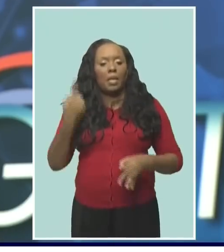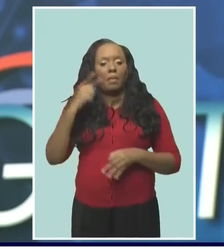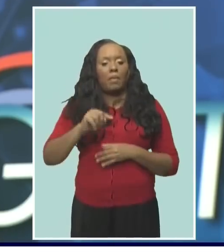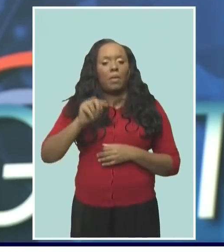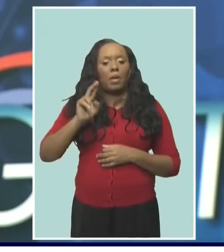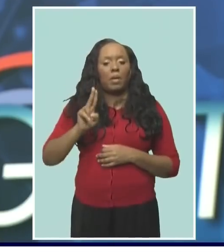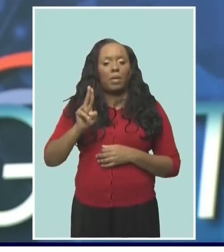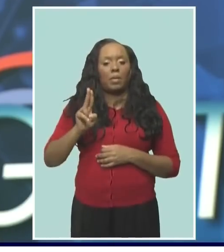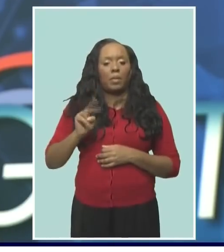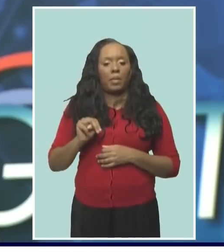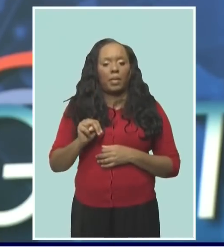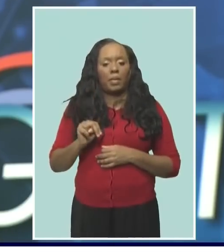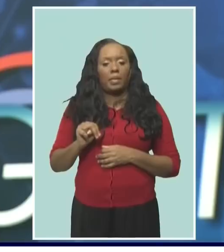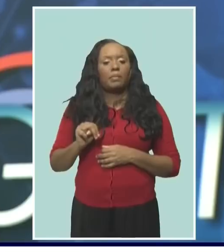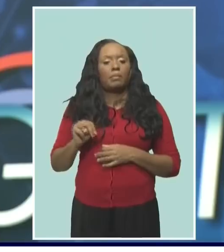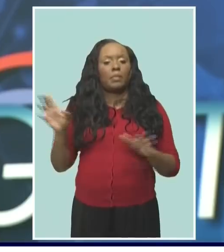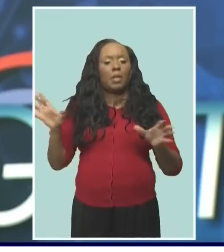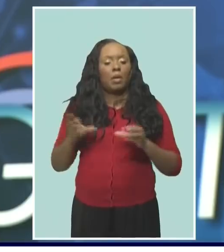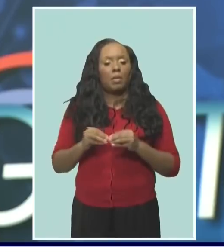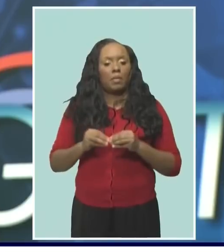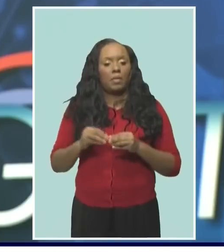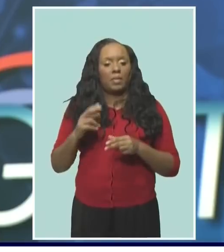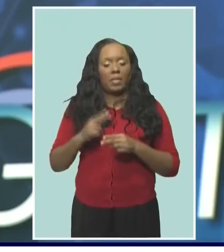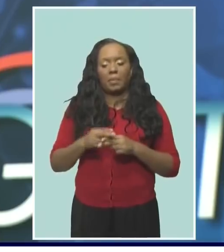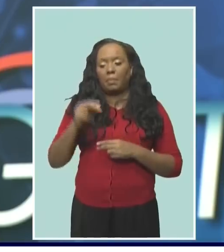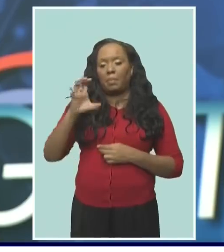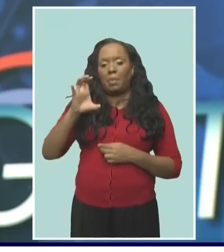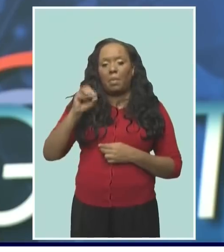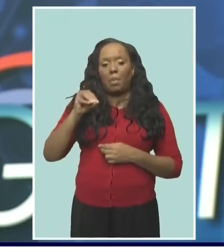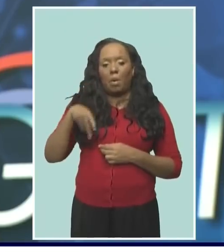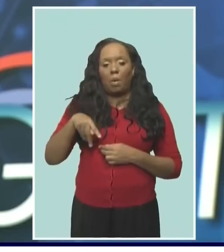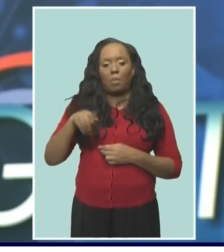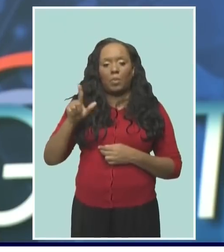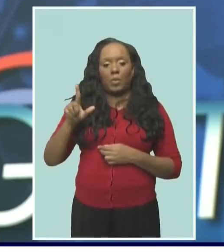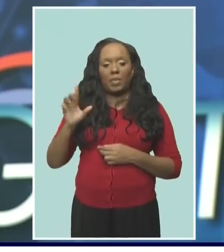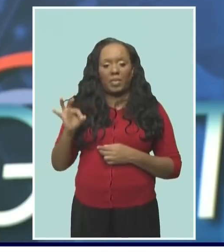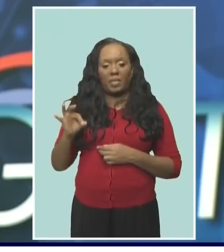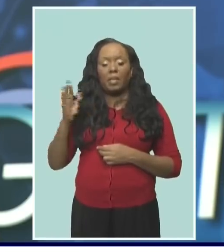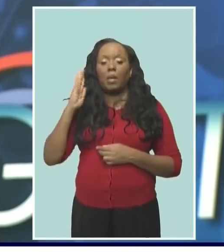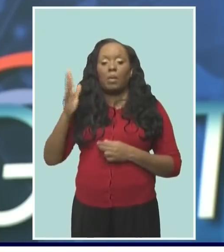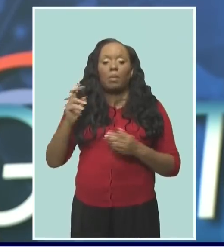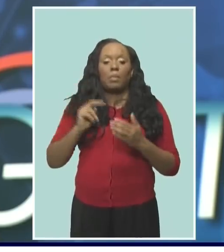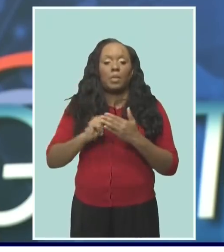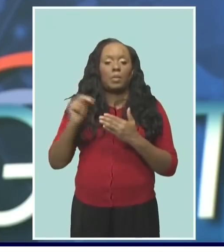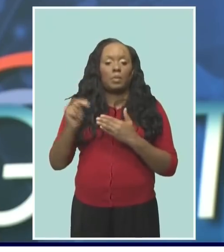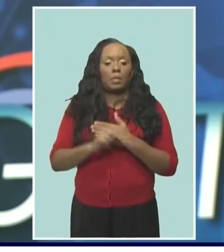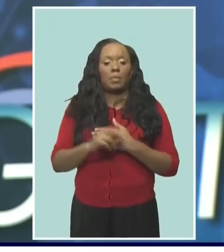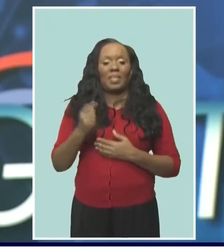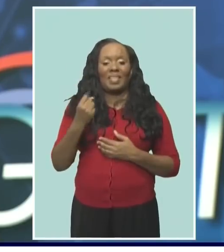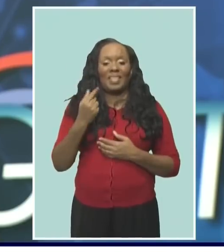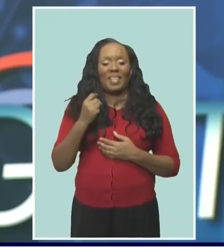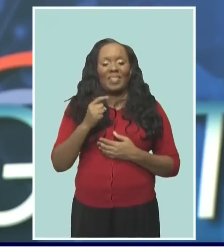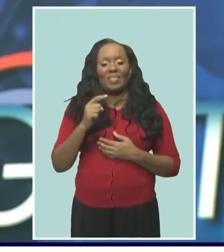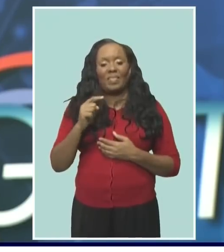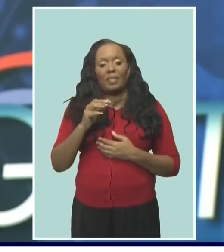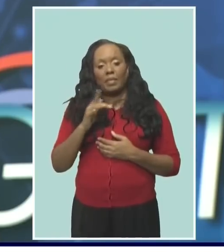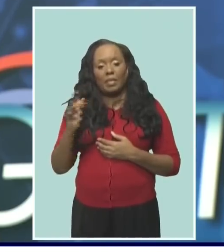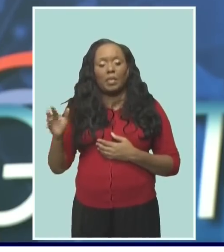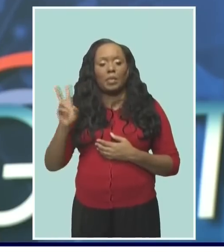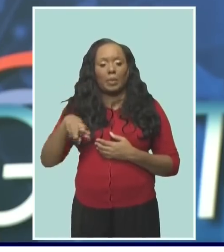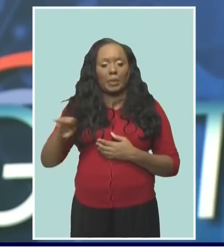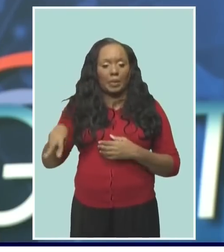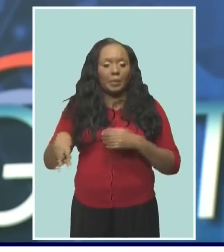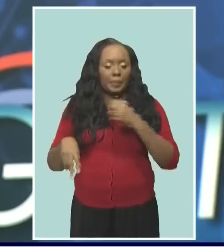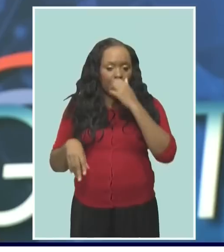Conference, COP29. That meeting will be held in Azerbaijan from November 11th to the 22nd.